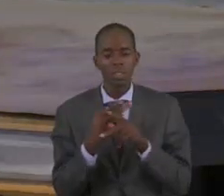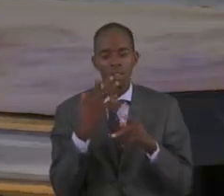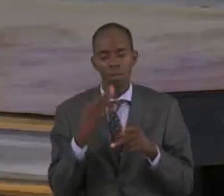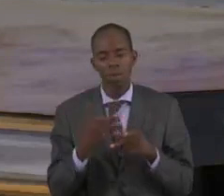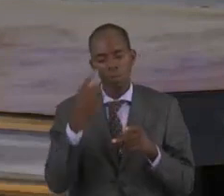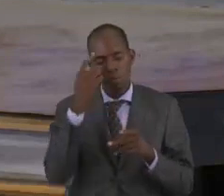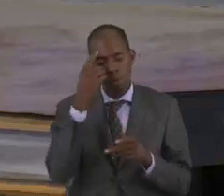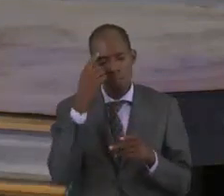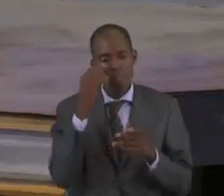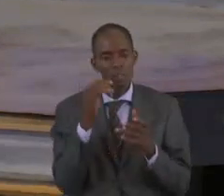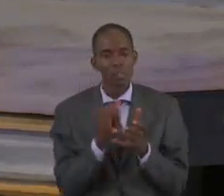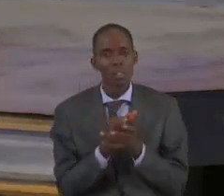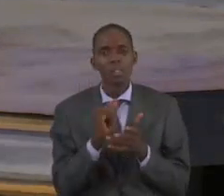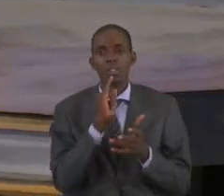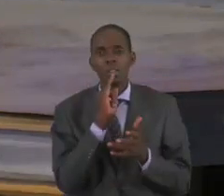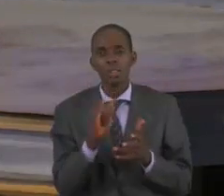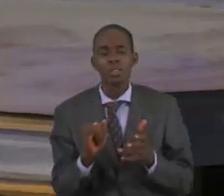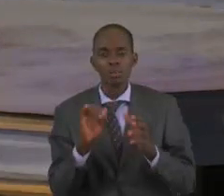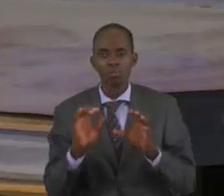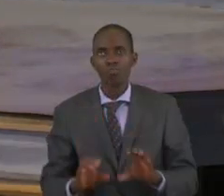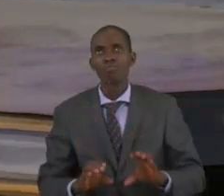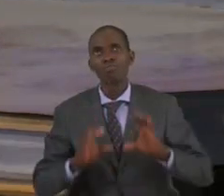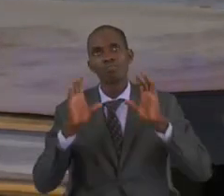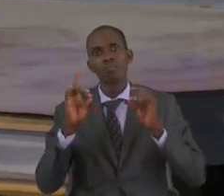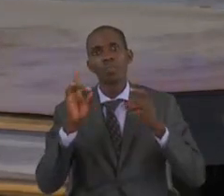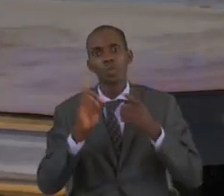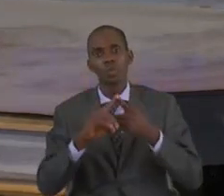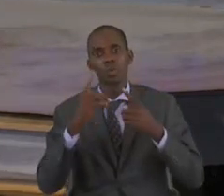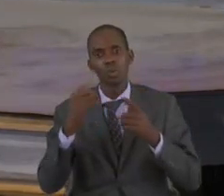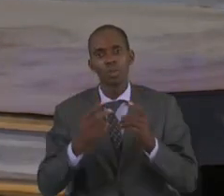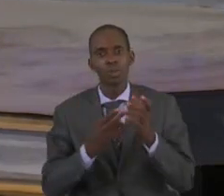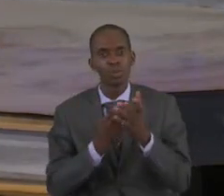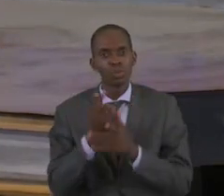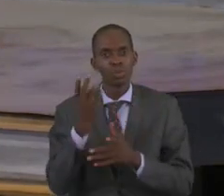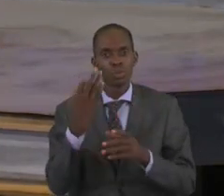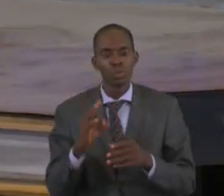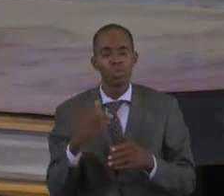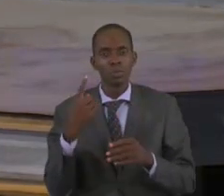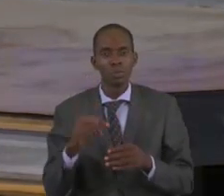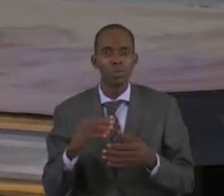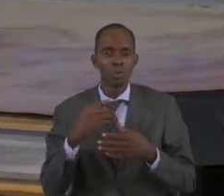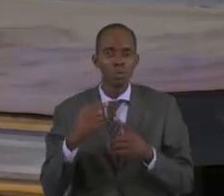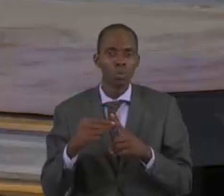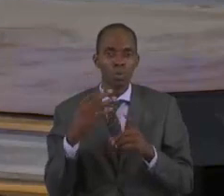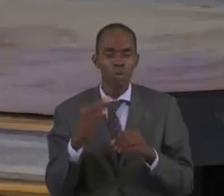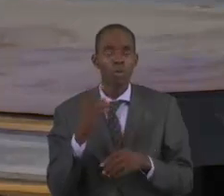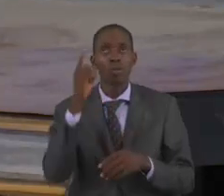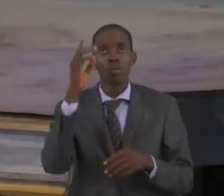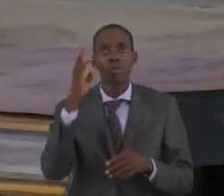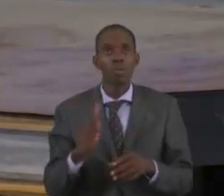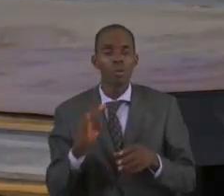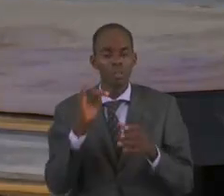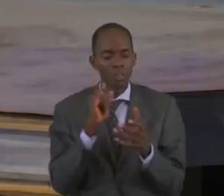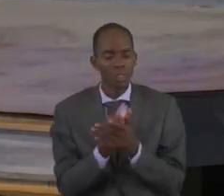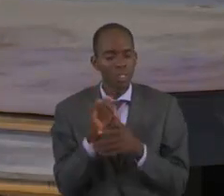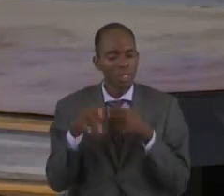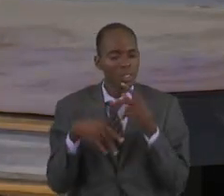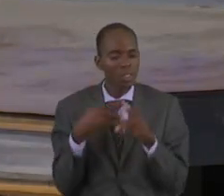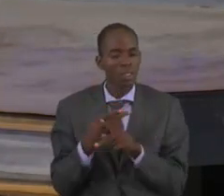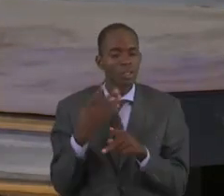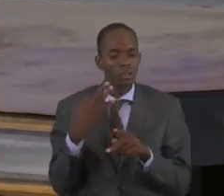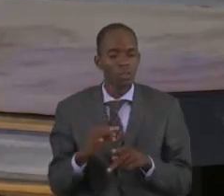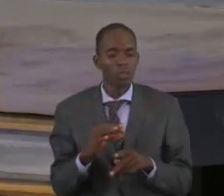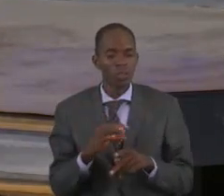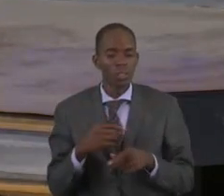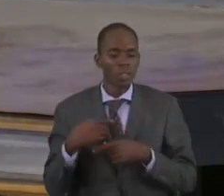is solidly devoted to the revelation of the word of God, that kind of mind and heart and spirit and soul,